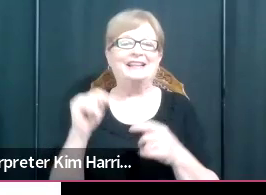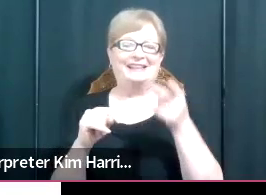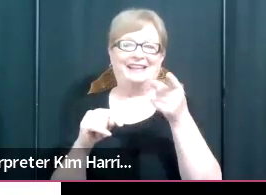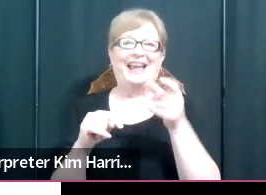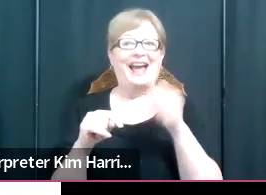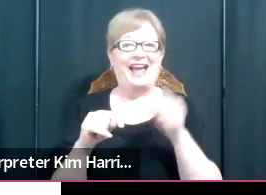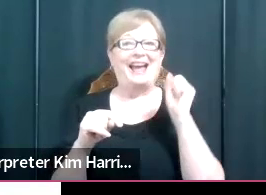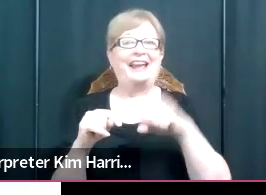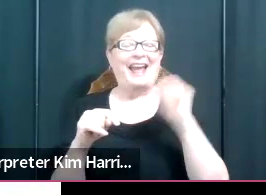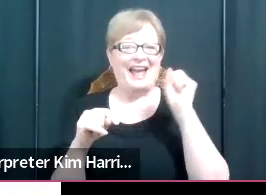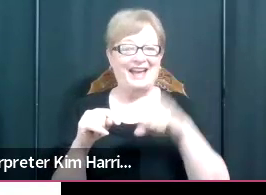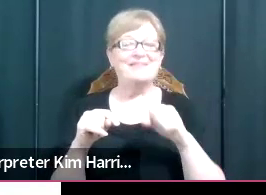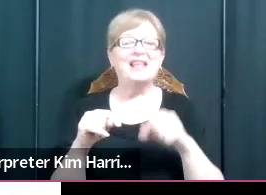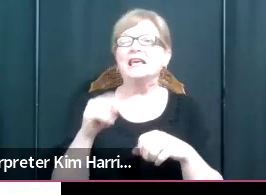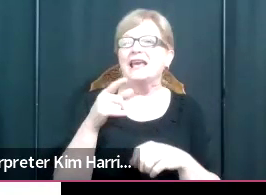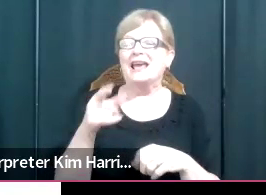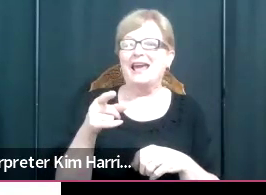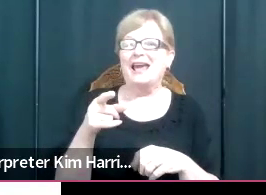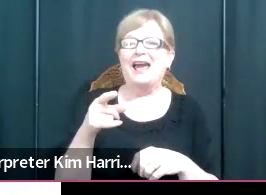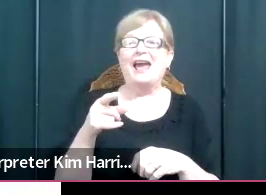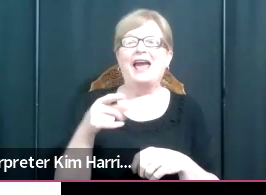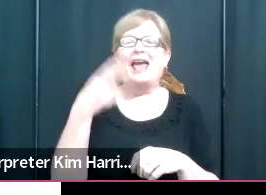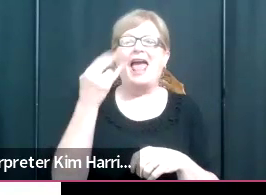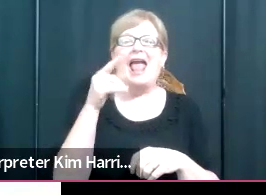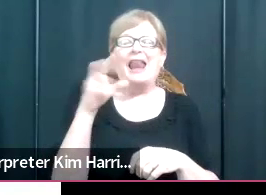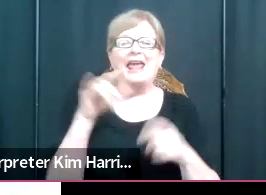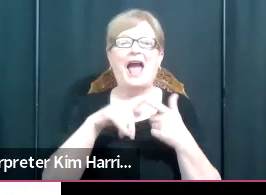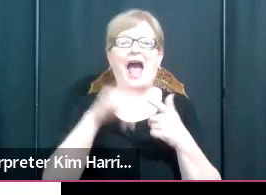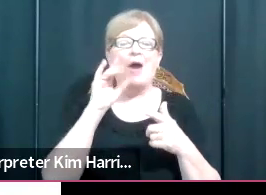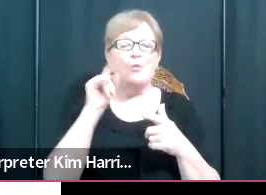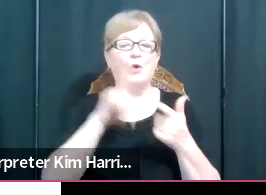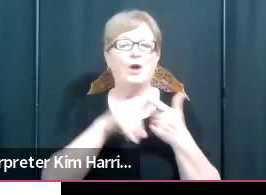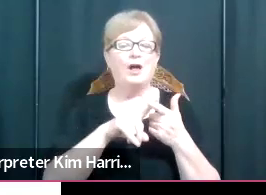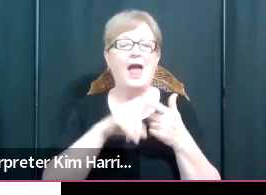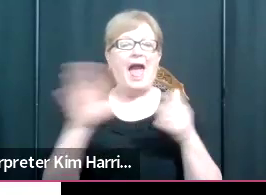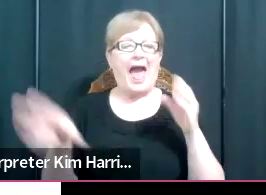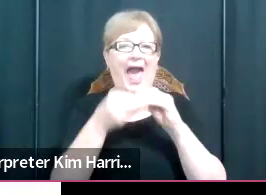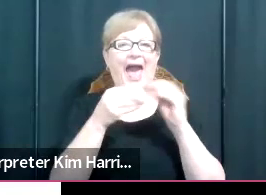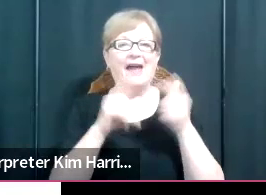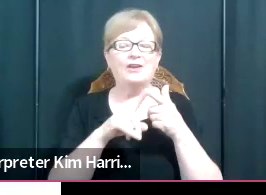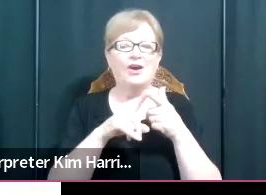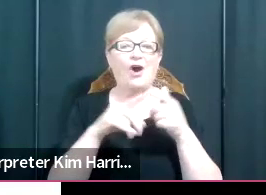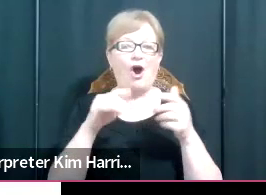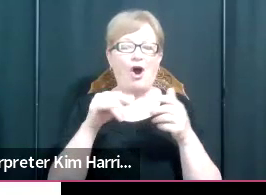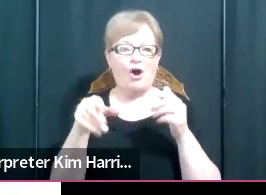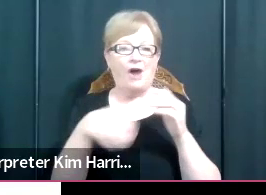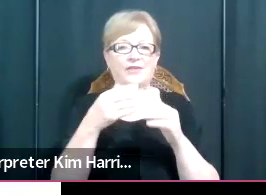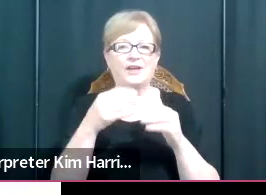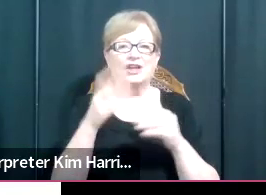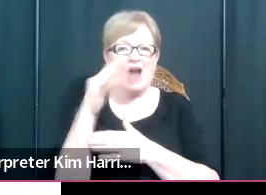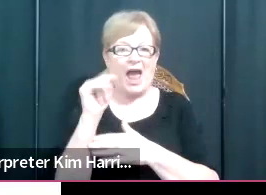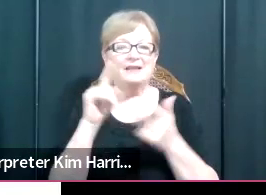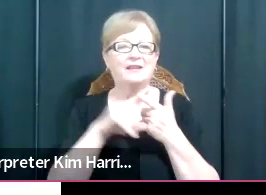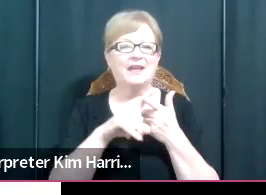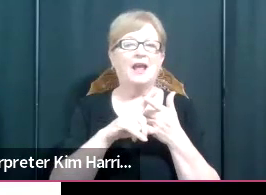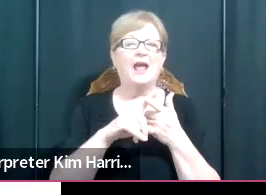yeah. I will put Haley, I'll put the lending library link in here, and then I'll let Erin. Sure,